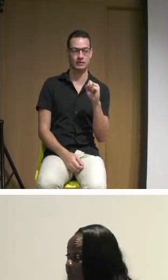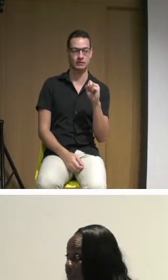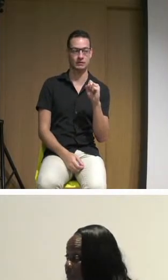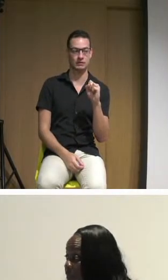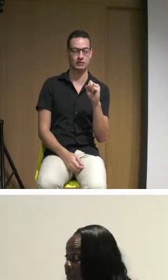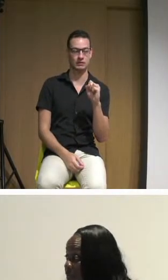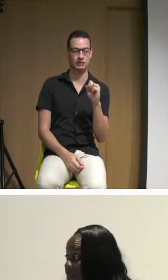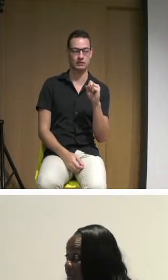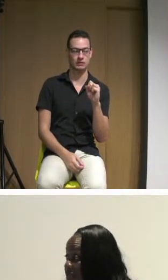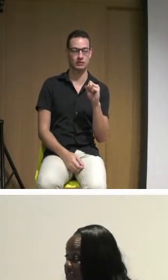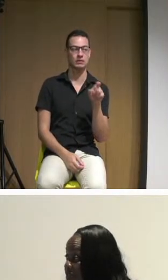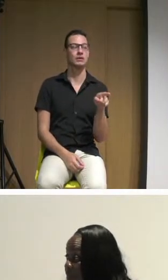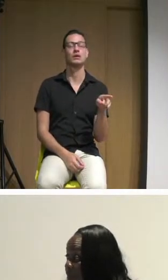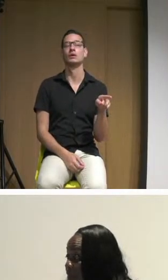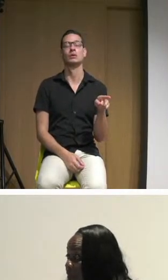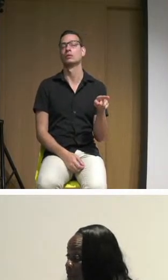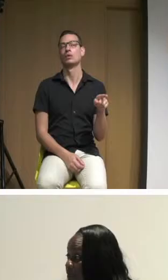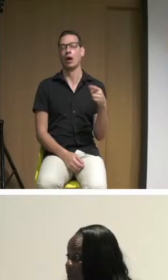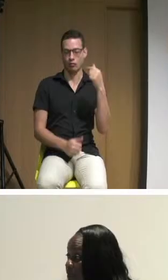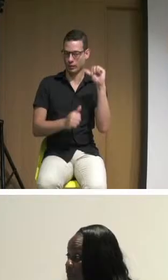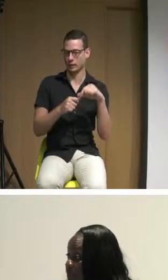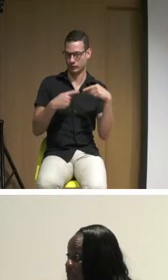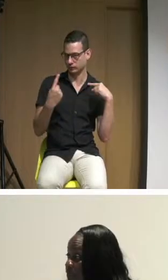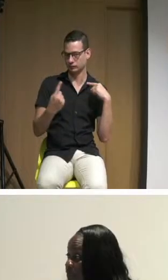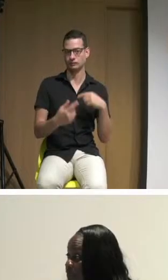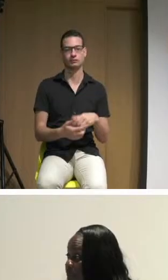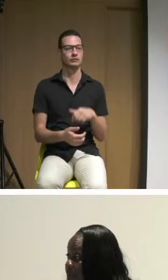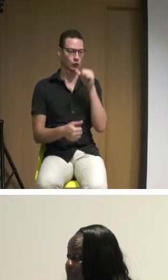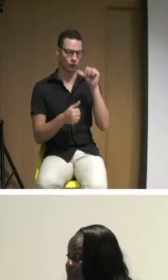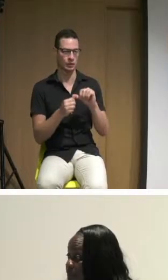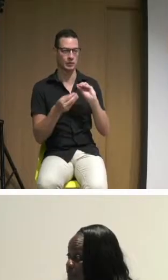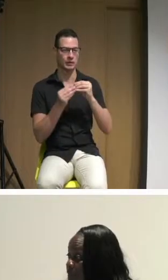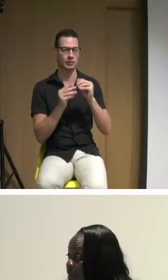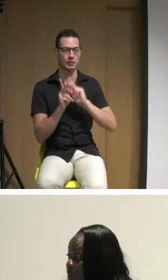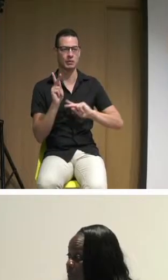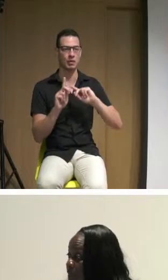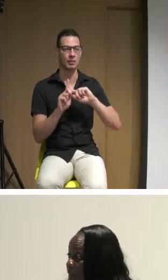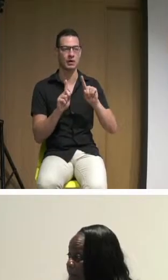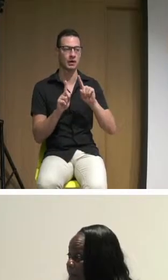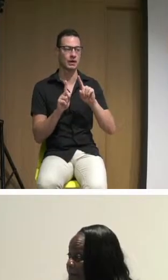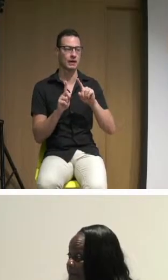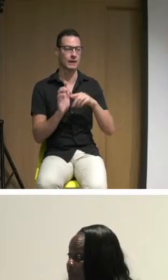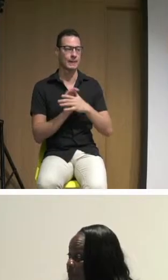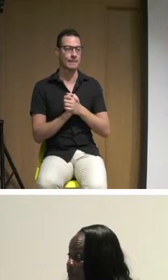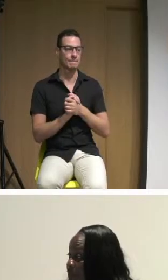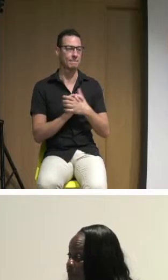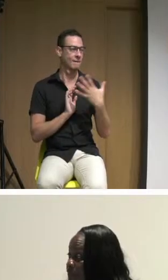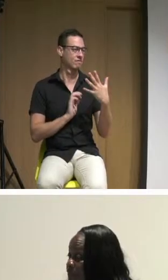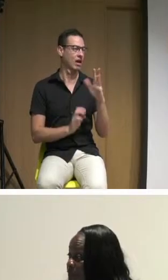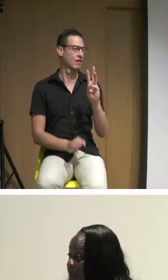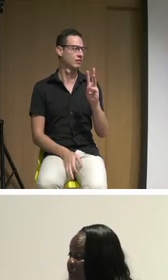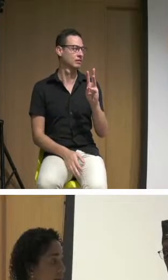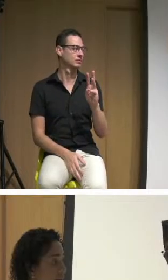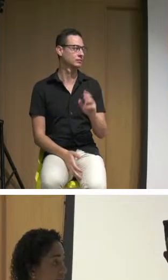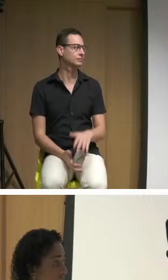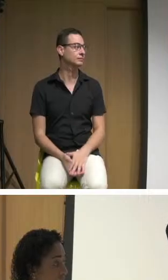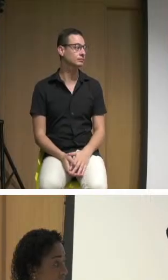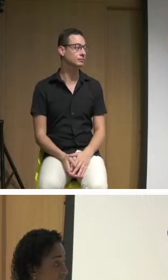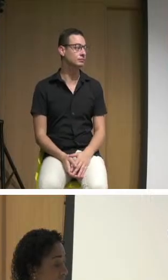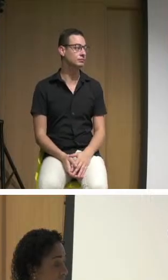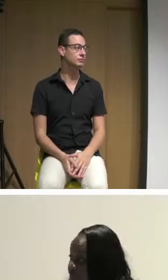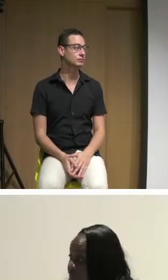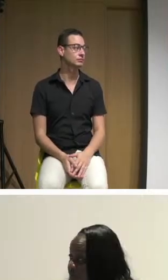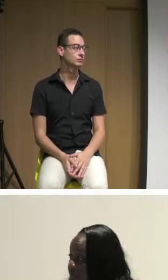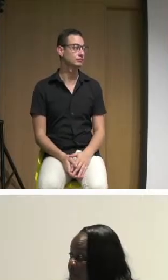There was an abstention. Yes. I remember that. I don't remember Okay. the number of people. I mean, we may have gotten them by 5 or 6. But if we got them by I